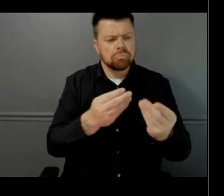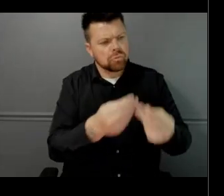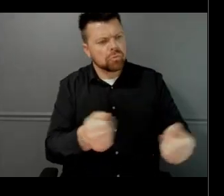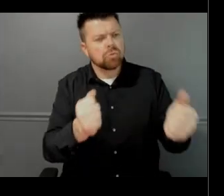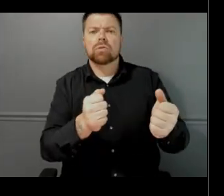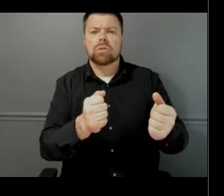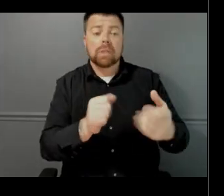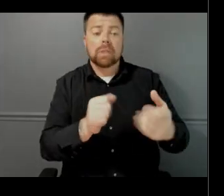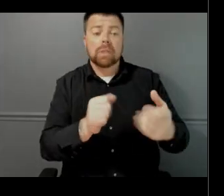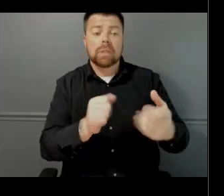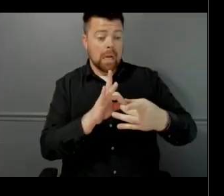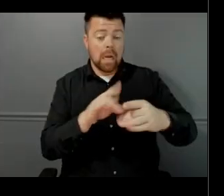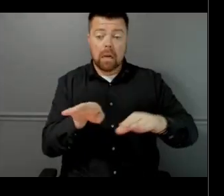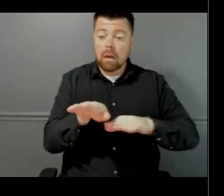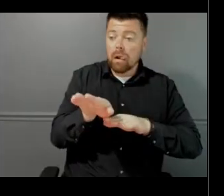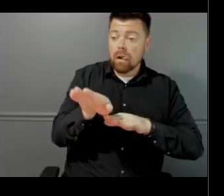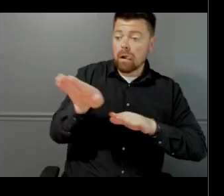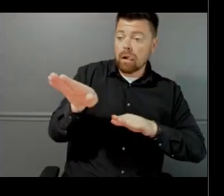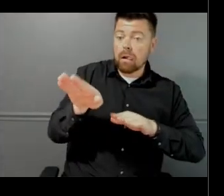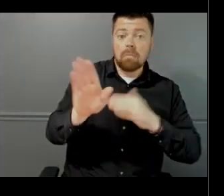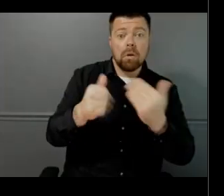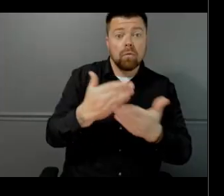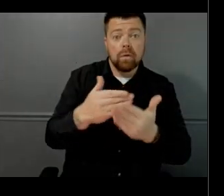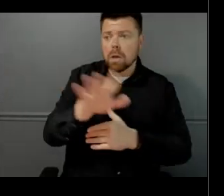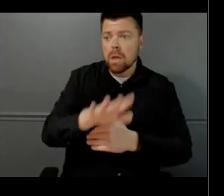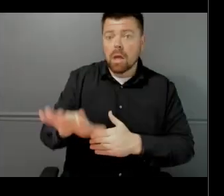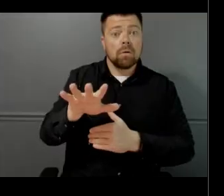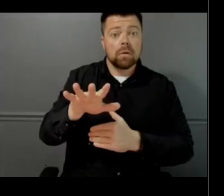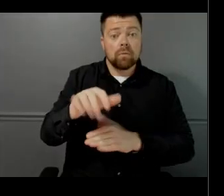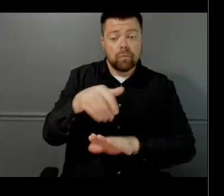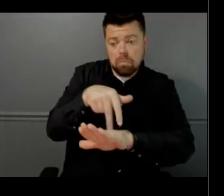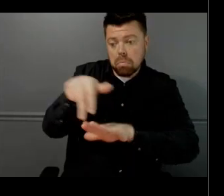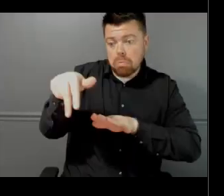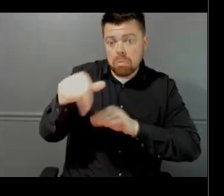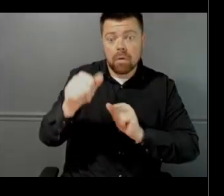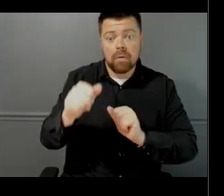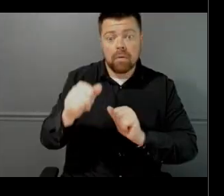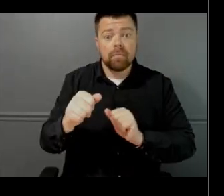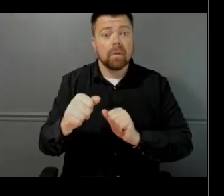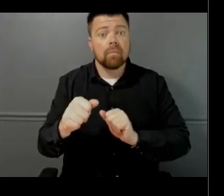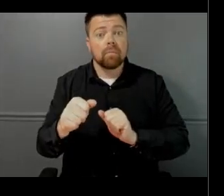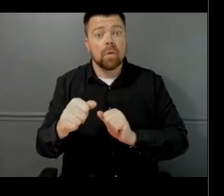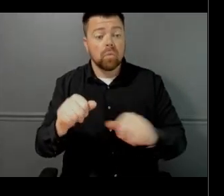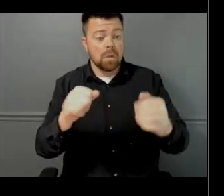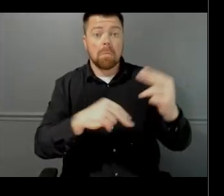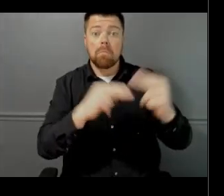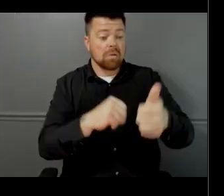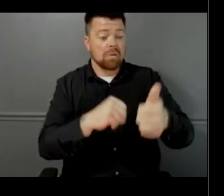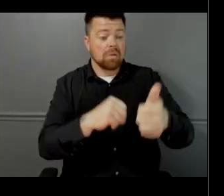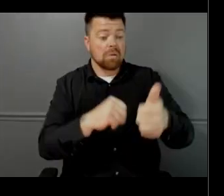uphill pedestrian arrival areas with the ground floors of covered buildings.